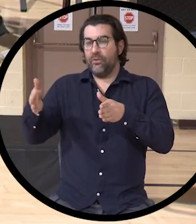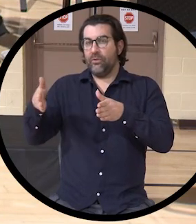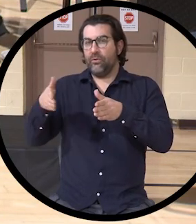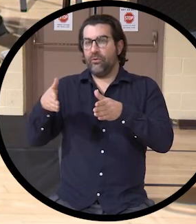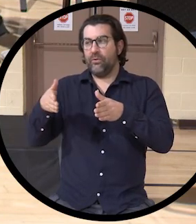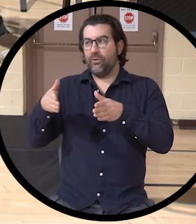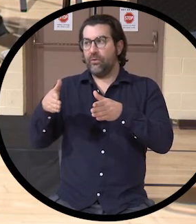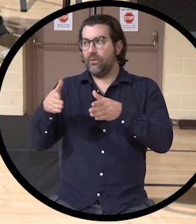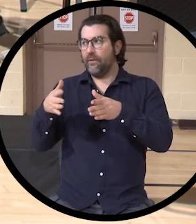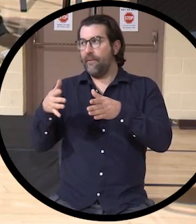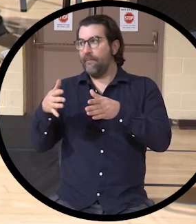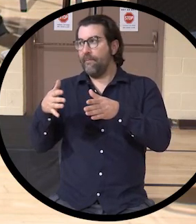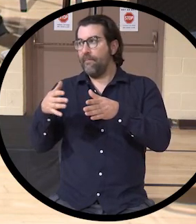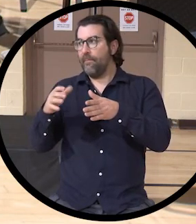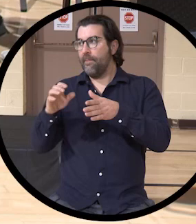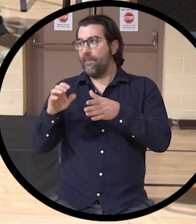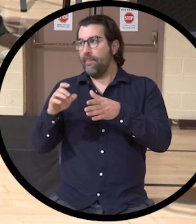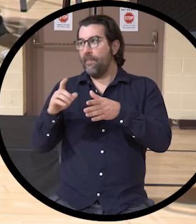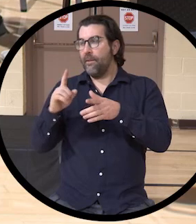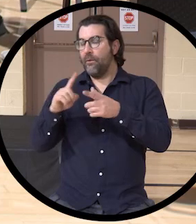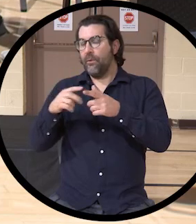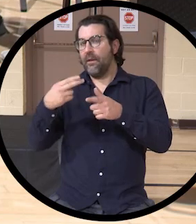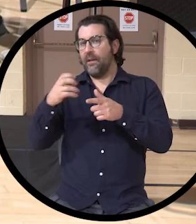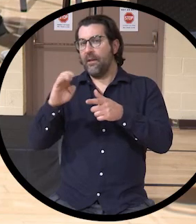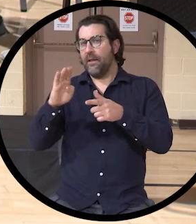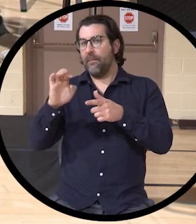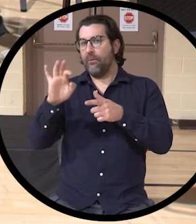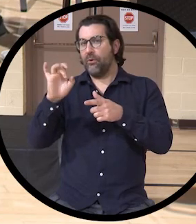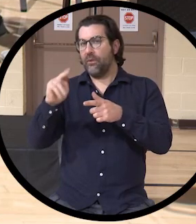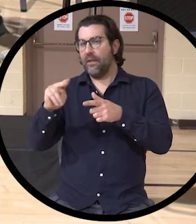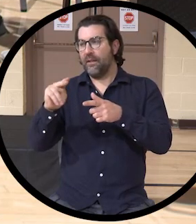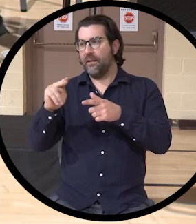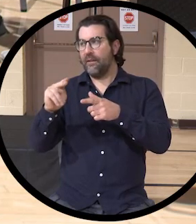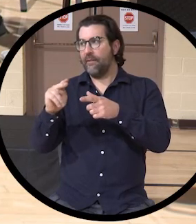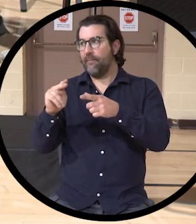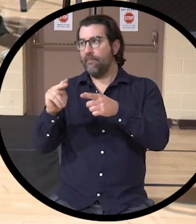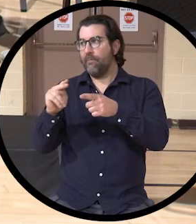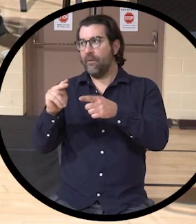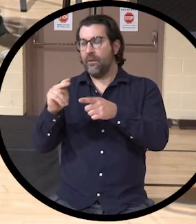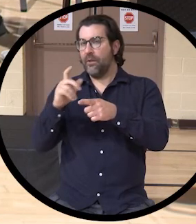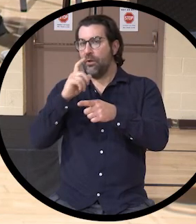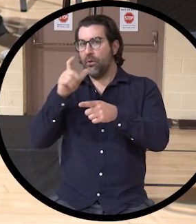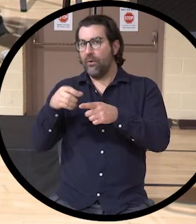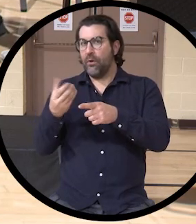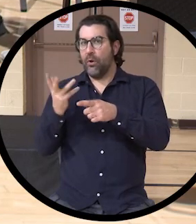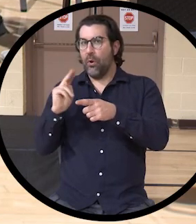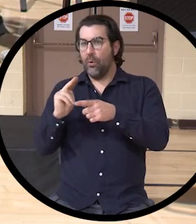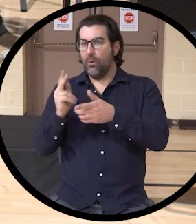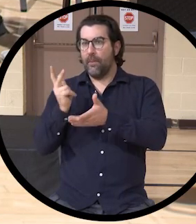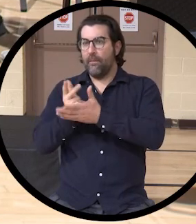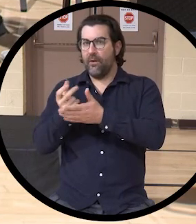And they comment, extending the bike lanes toward Heberton would reduce the need to own or park a car on the street.